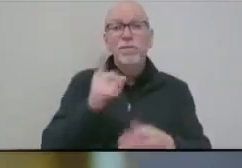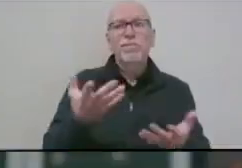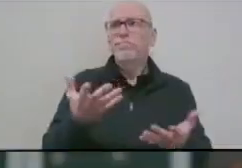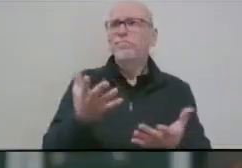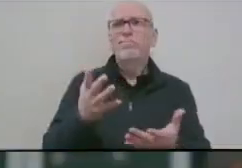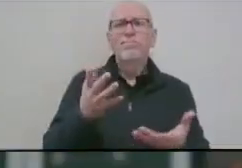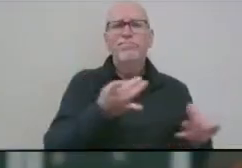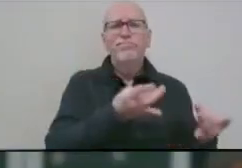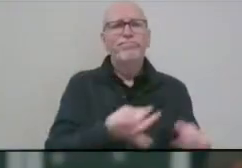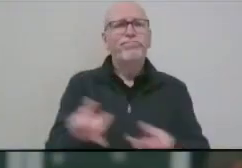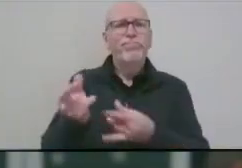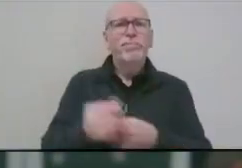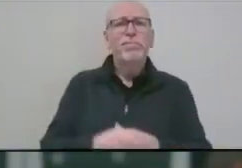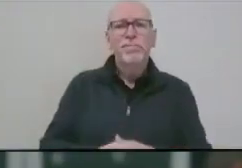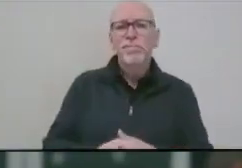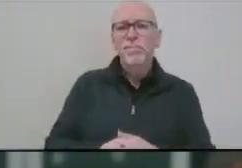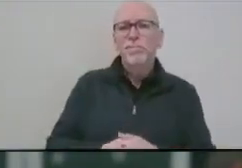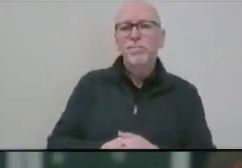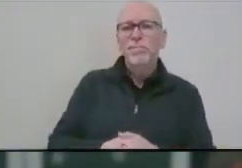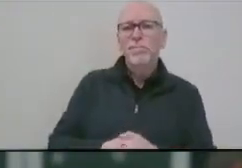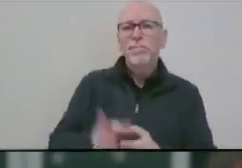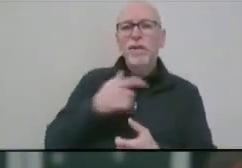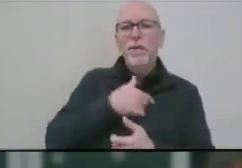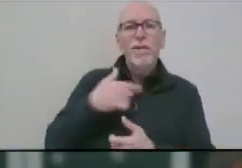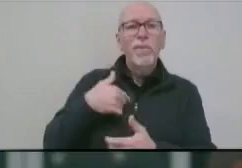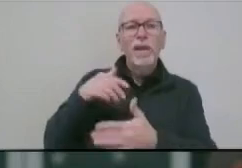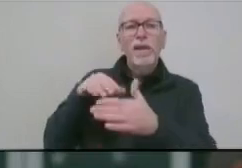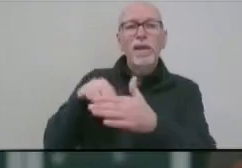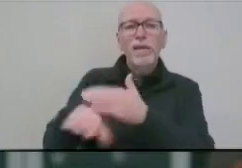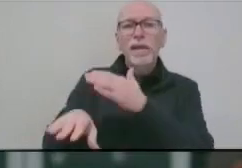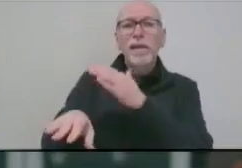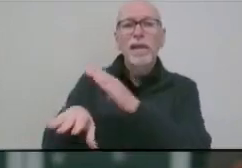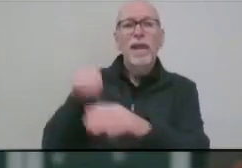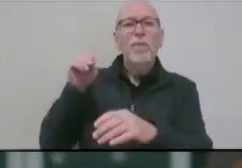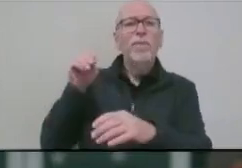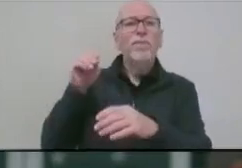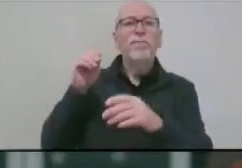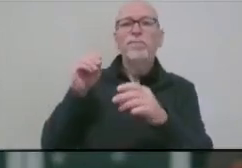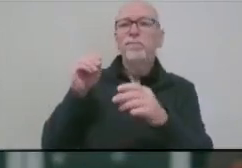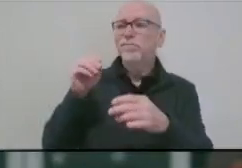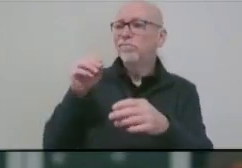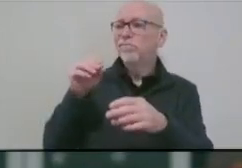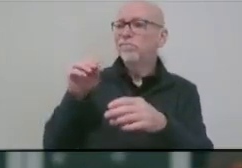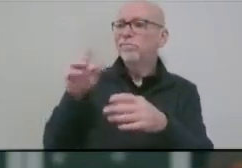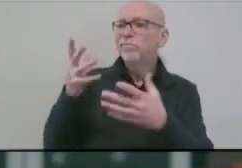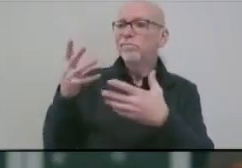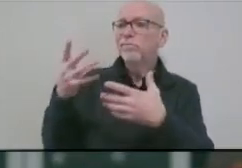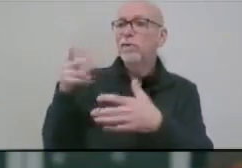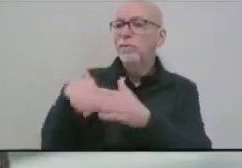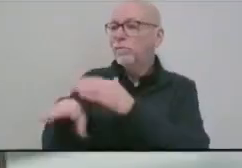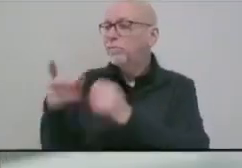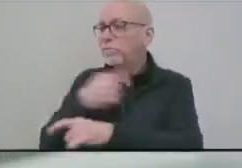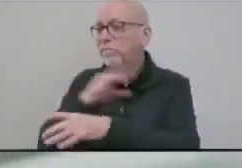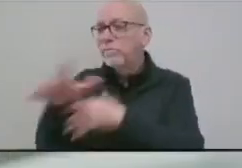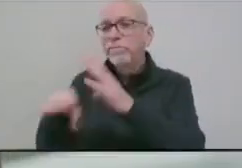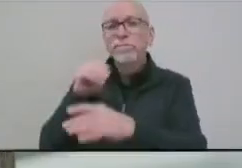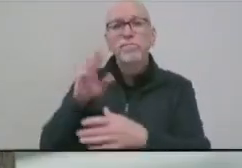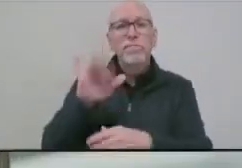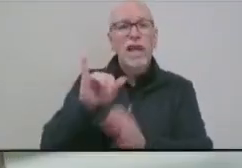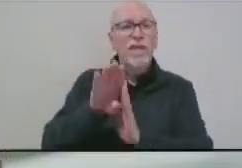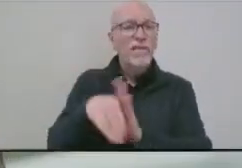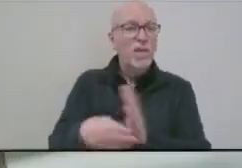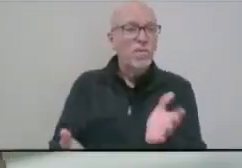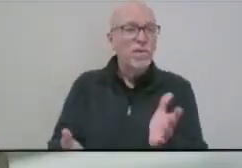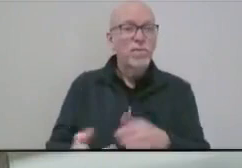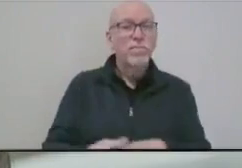seamless. I would say we were in and out of the whole place within a half hour. The process has